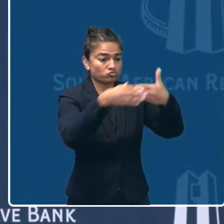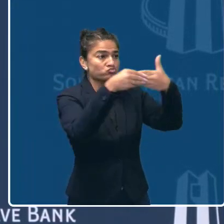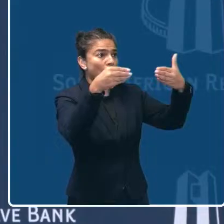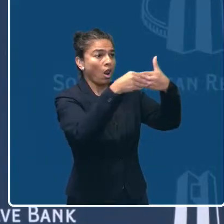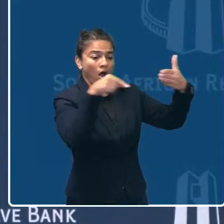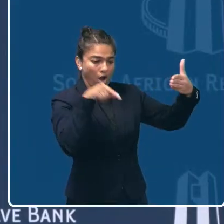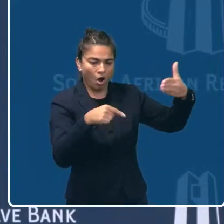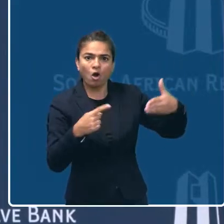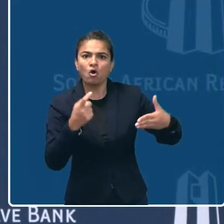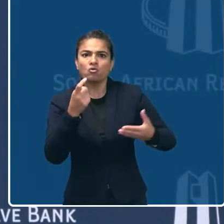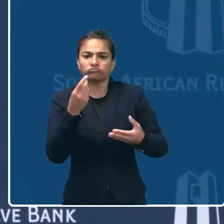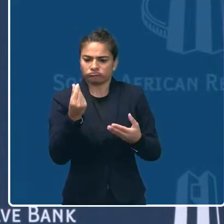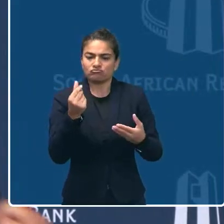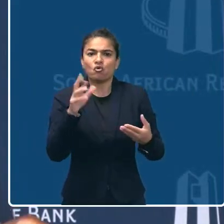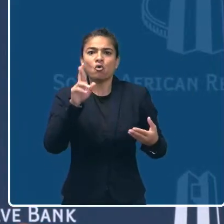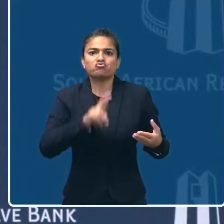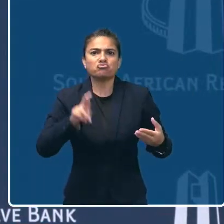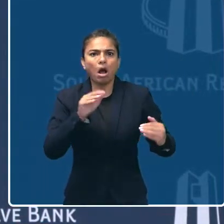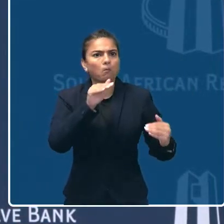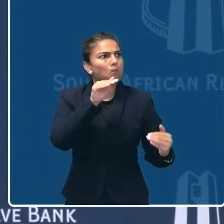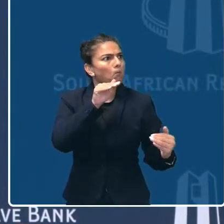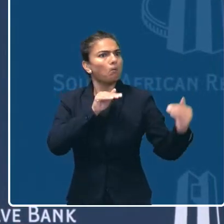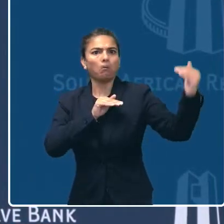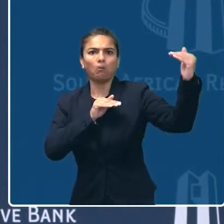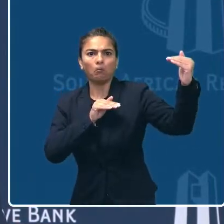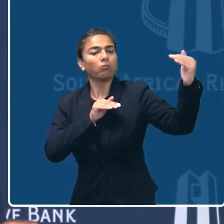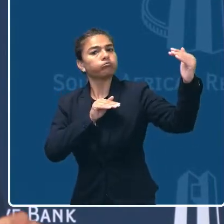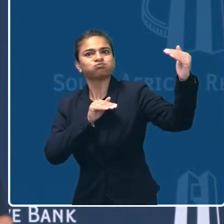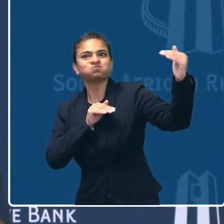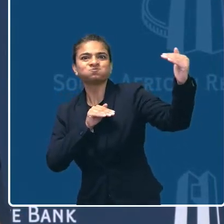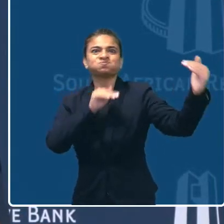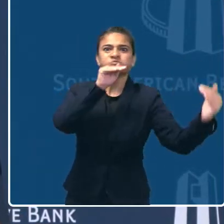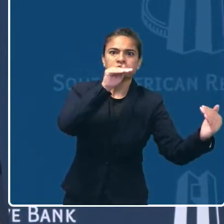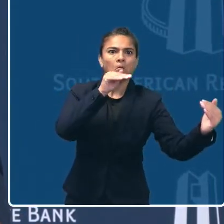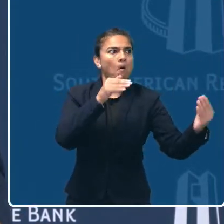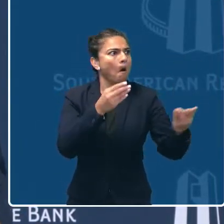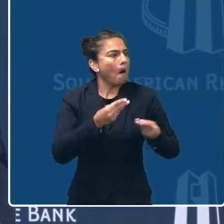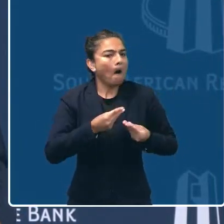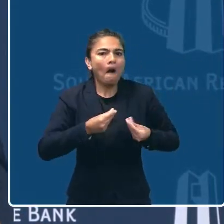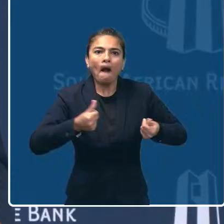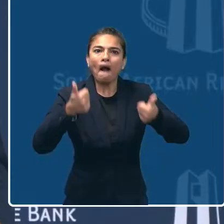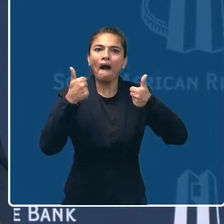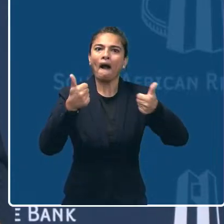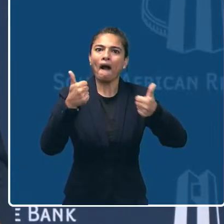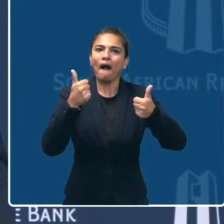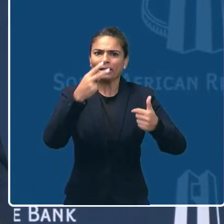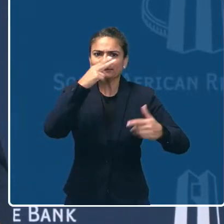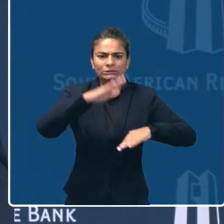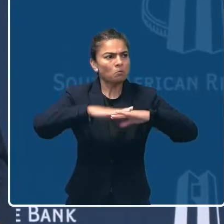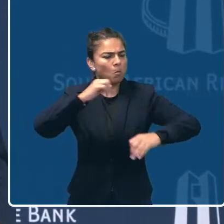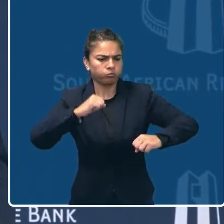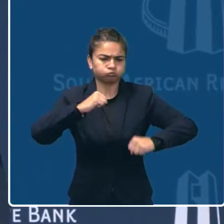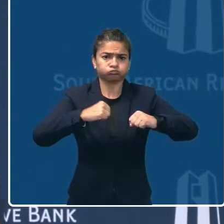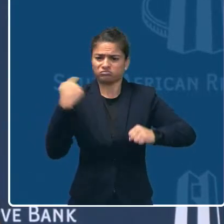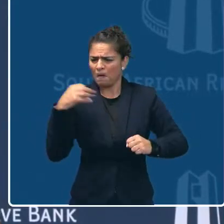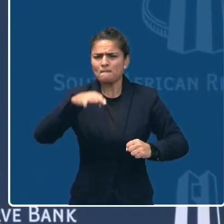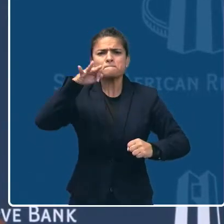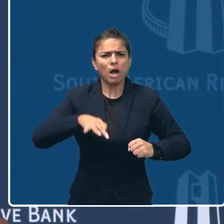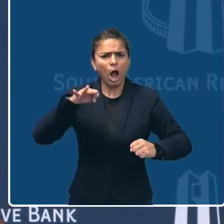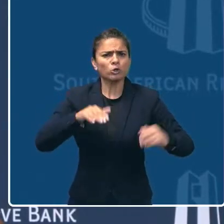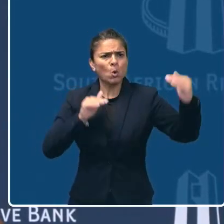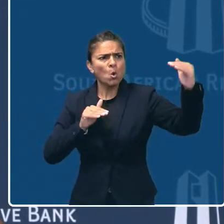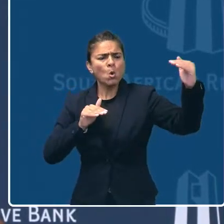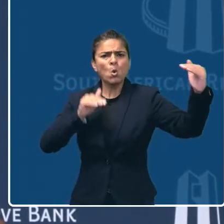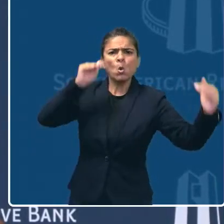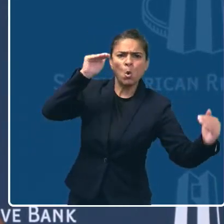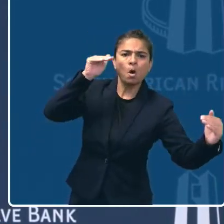dollar. But the exchange rate has since recovered and conditions seem more settled than they did